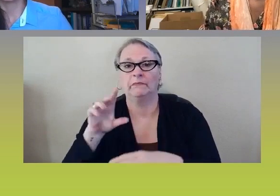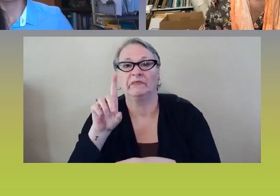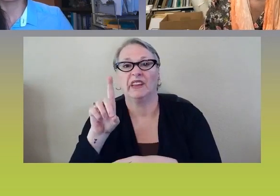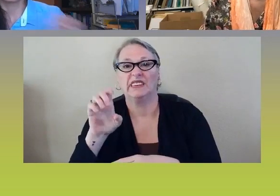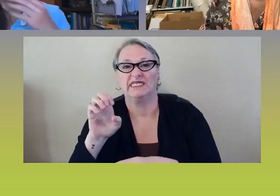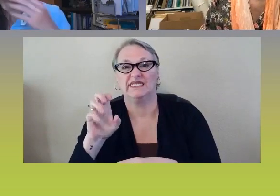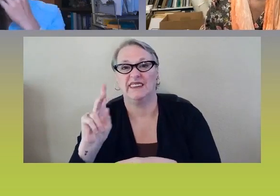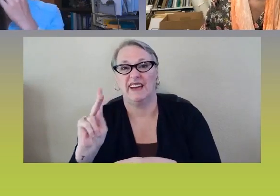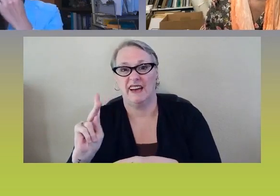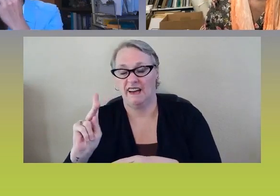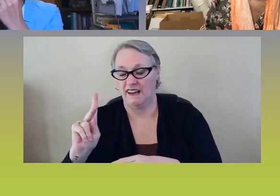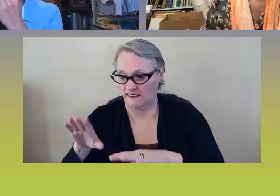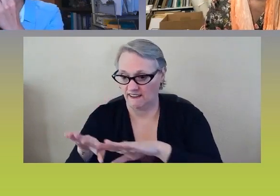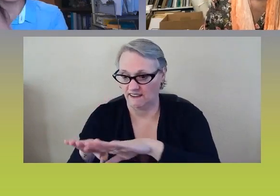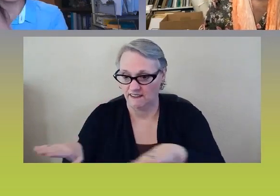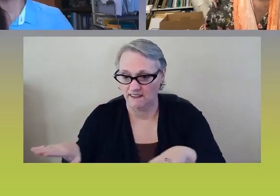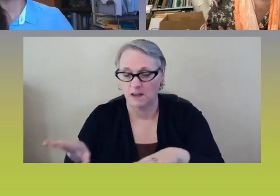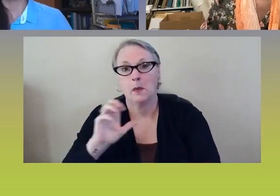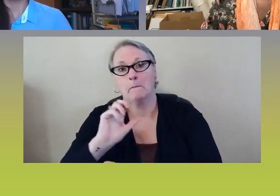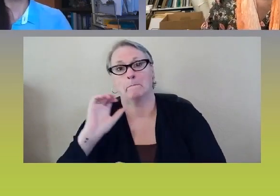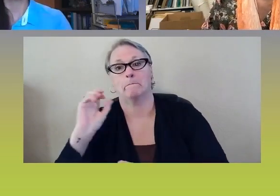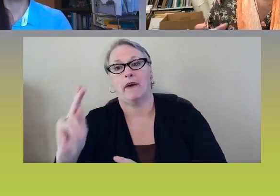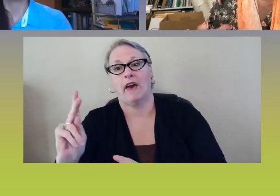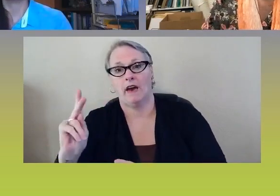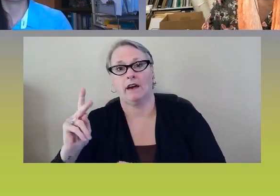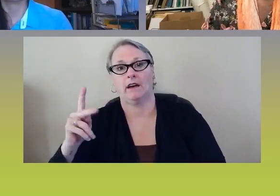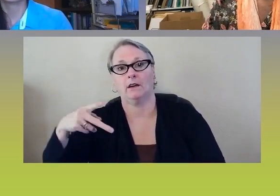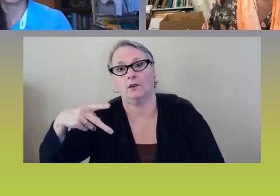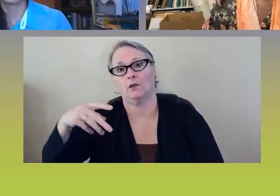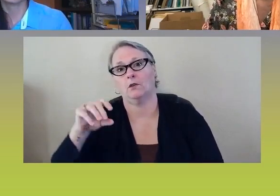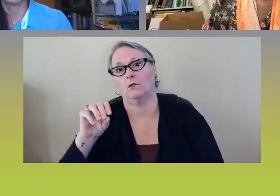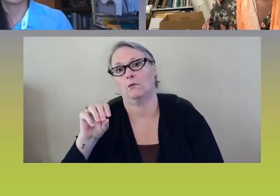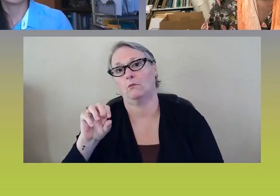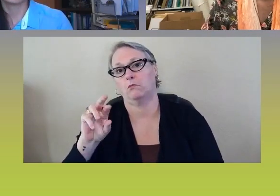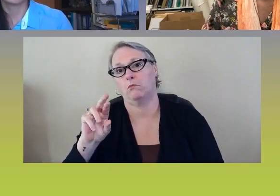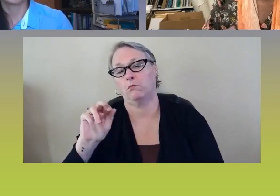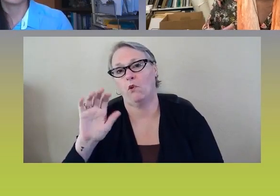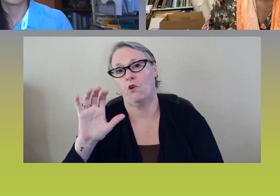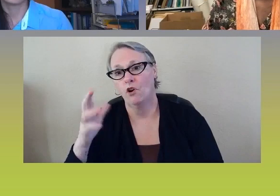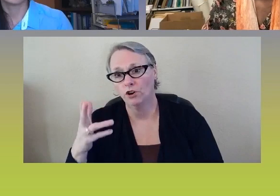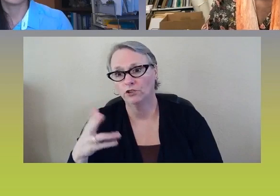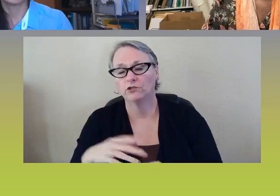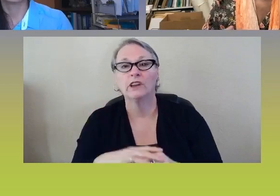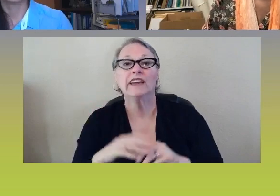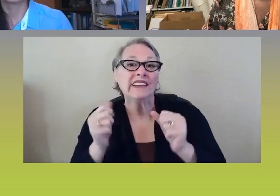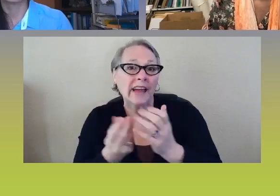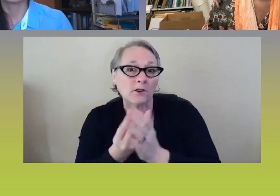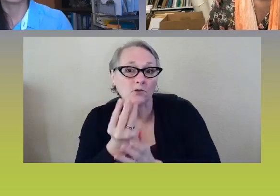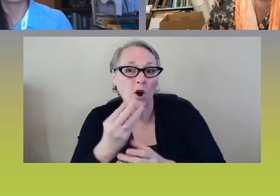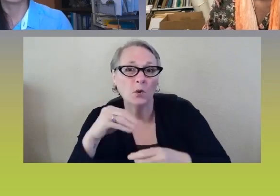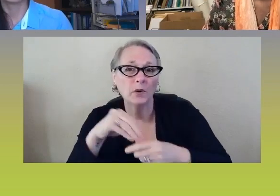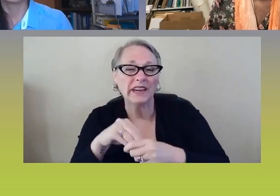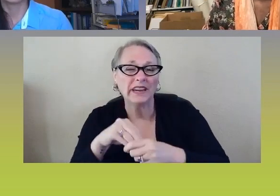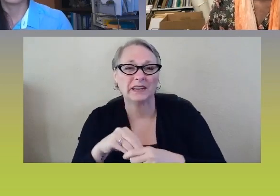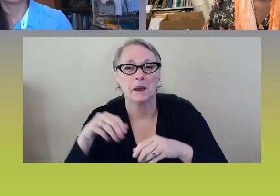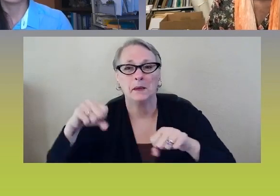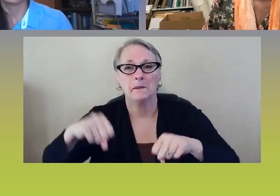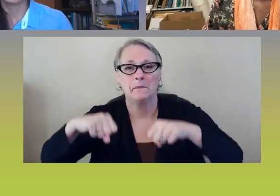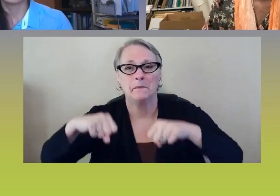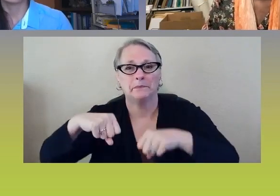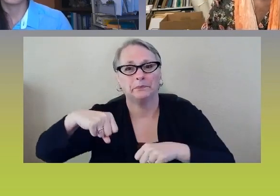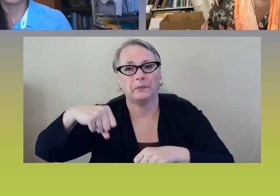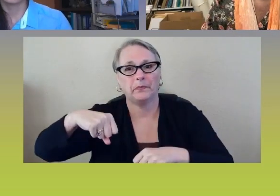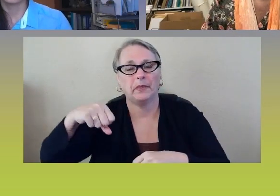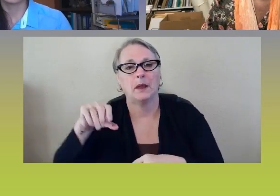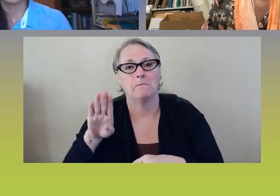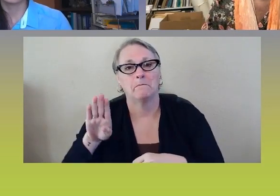porch, where even grow bags, just plastic bags, not even pots, can be used for growing